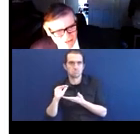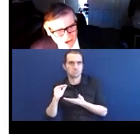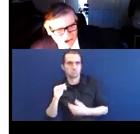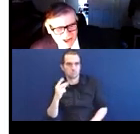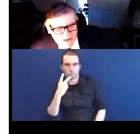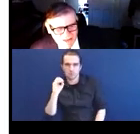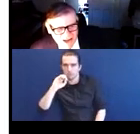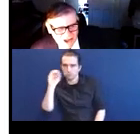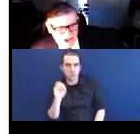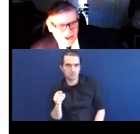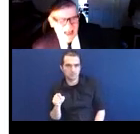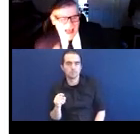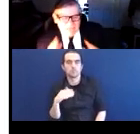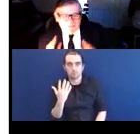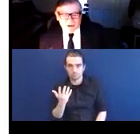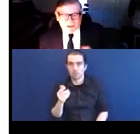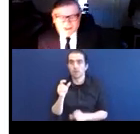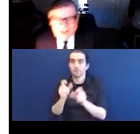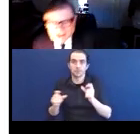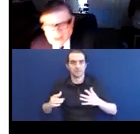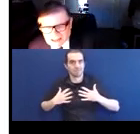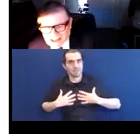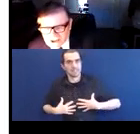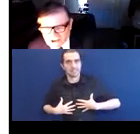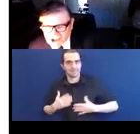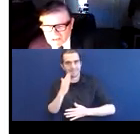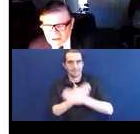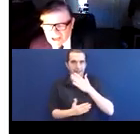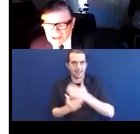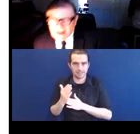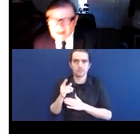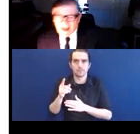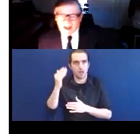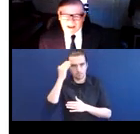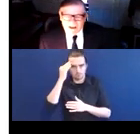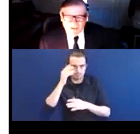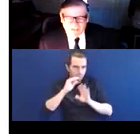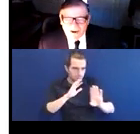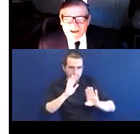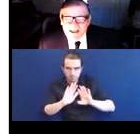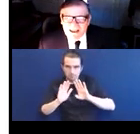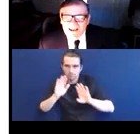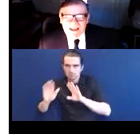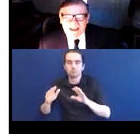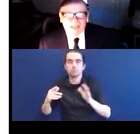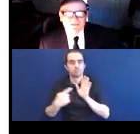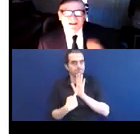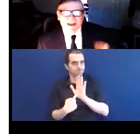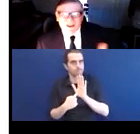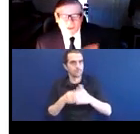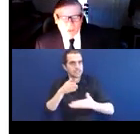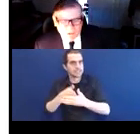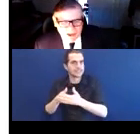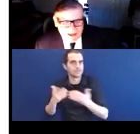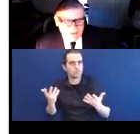robust monitoring and evaluation, and build intersectionality, non-discrimination with minorities into the scheme. So taking